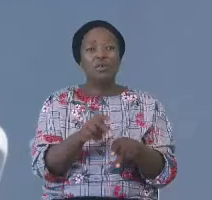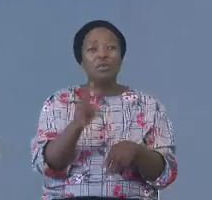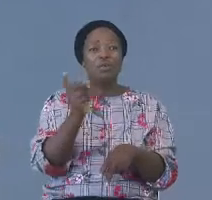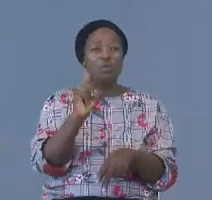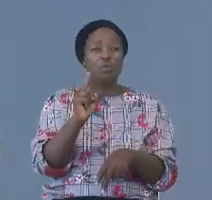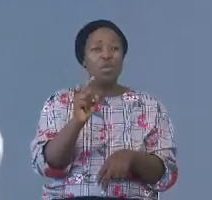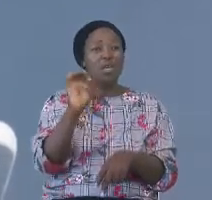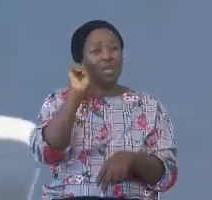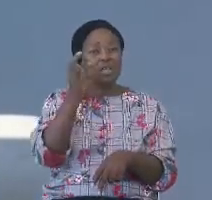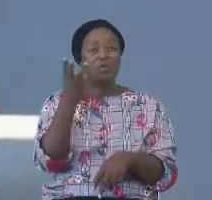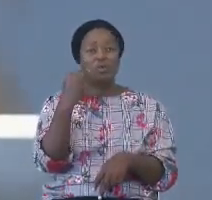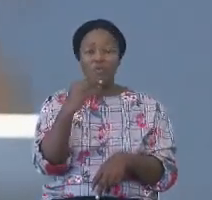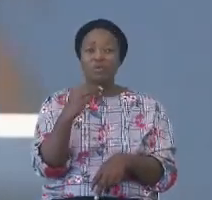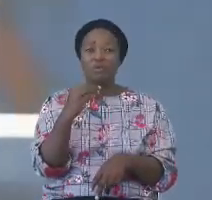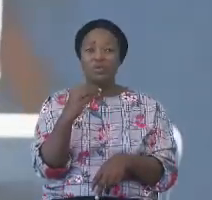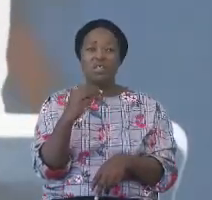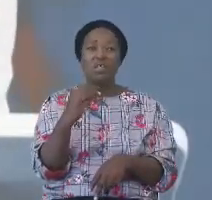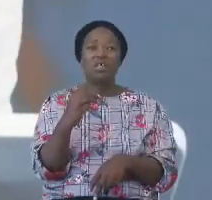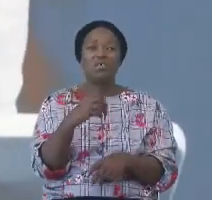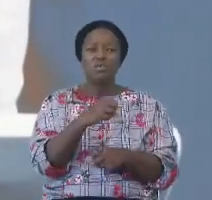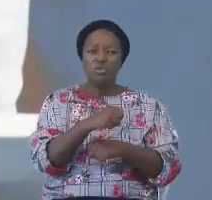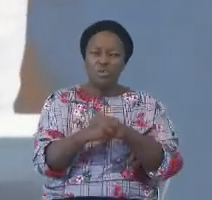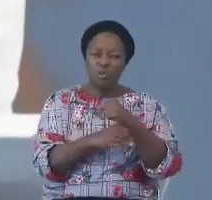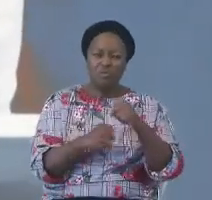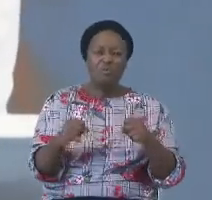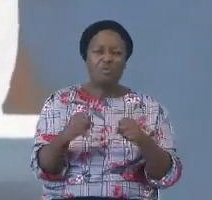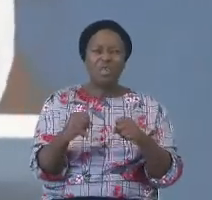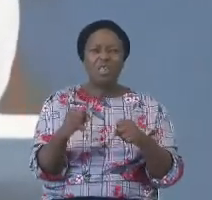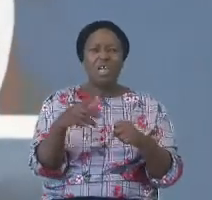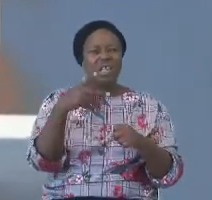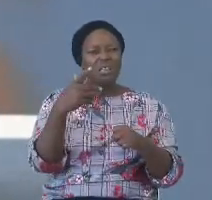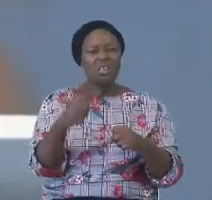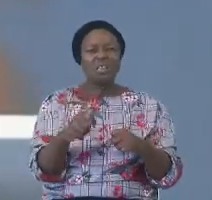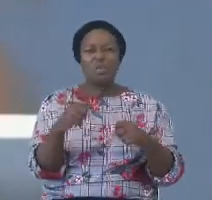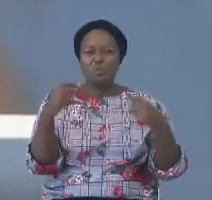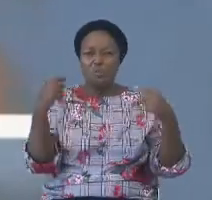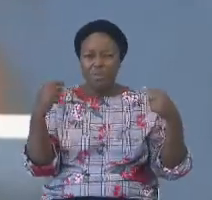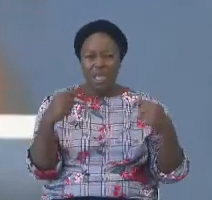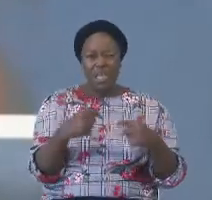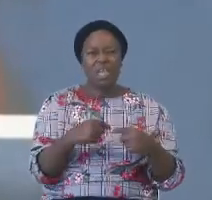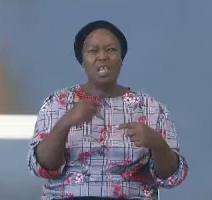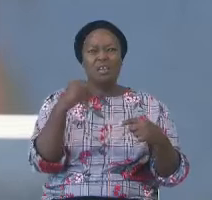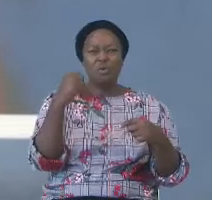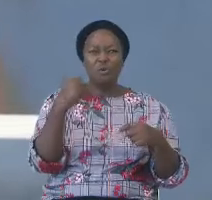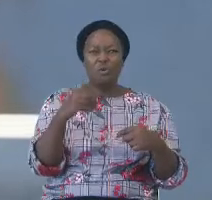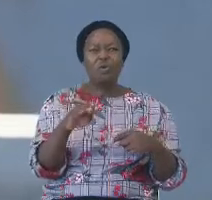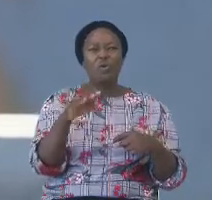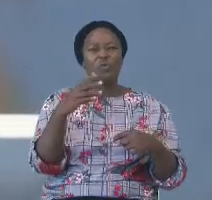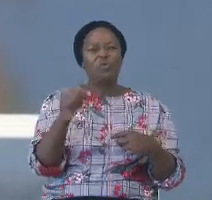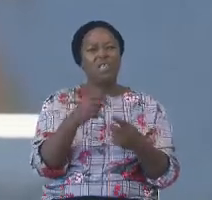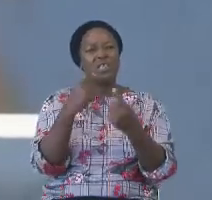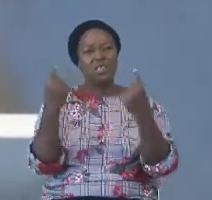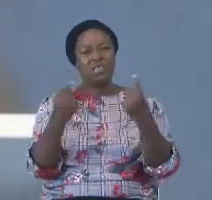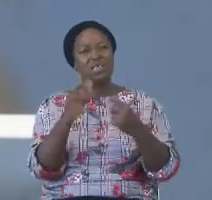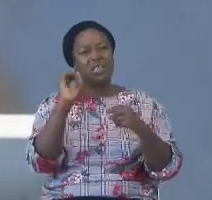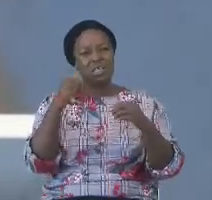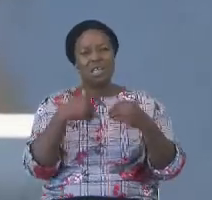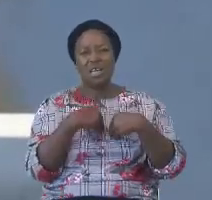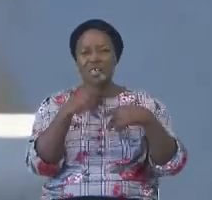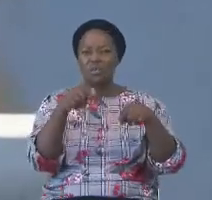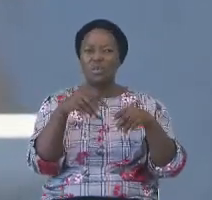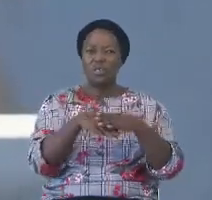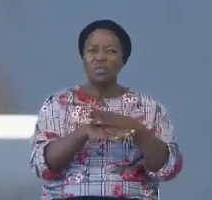moment at a place where he was already suffering the consequence